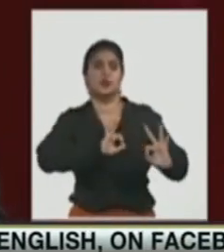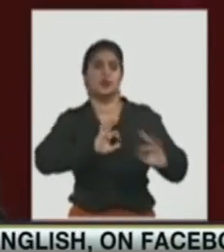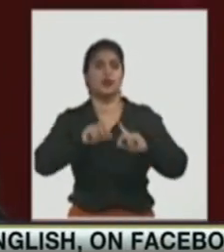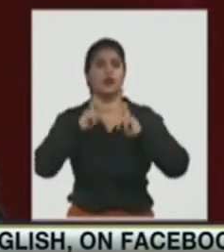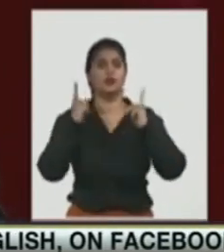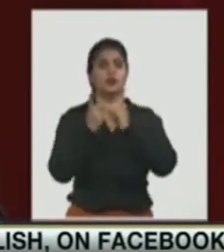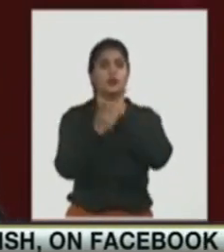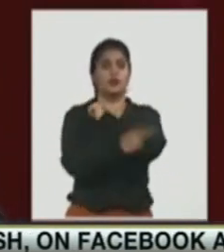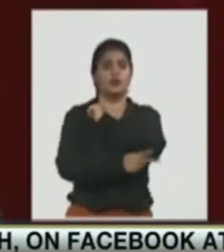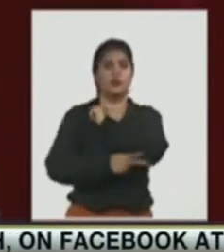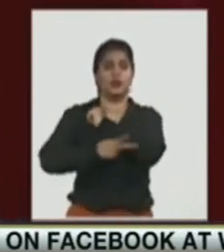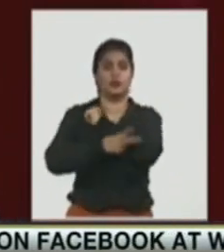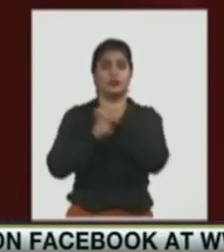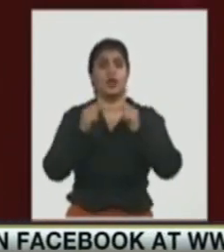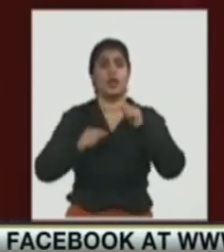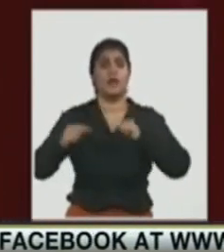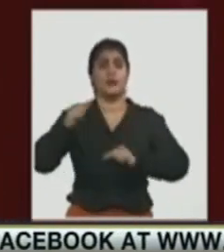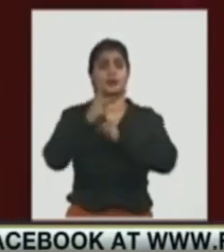vulnerable.